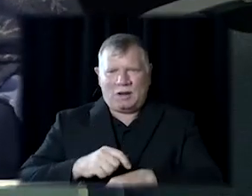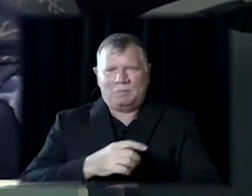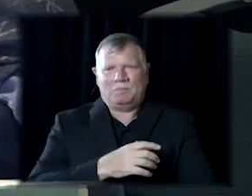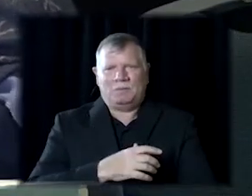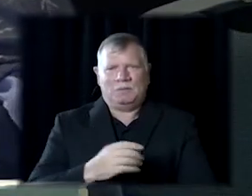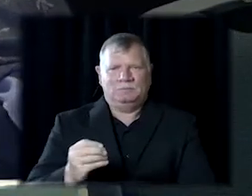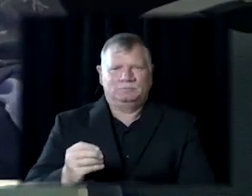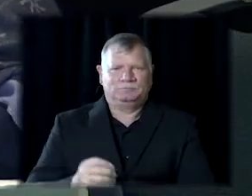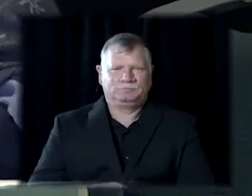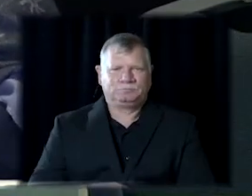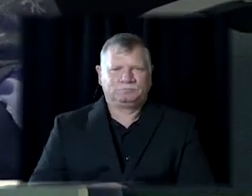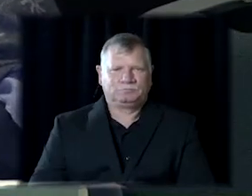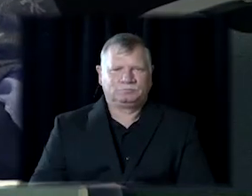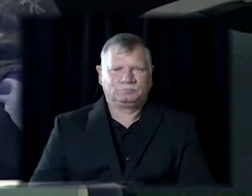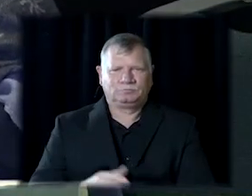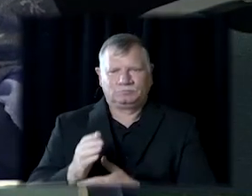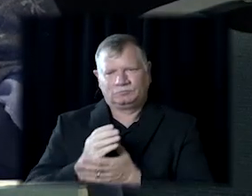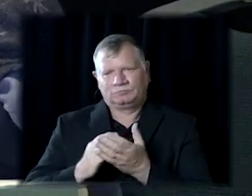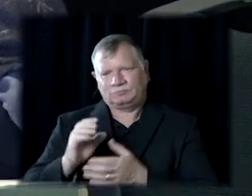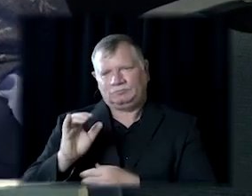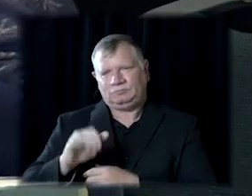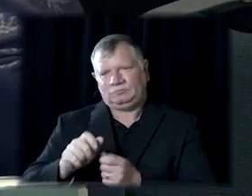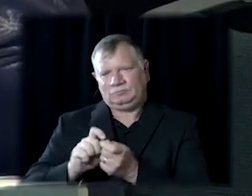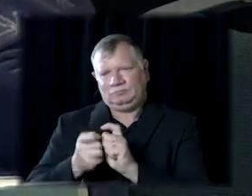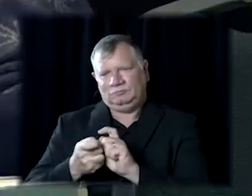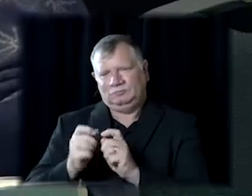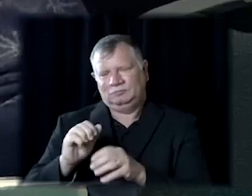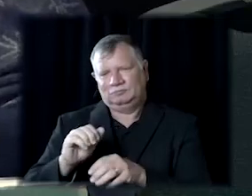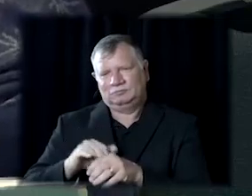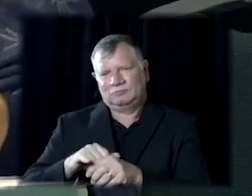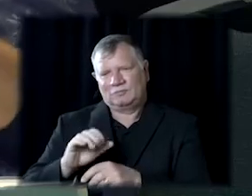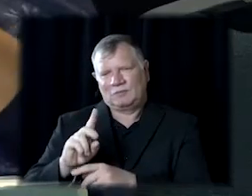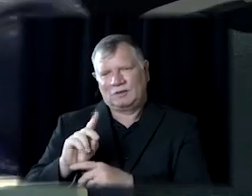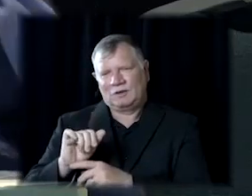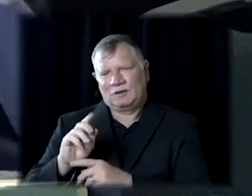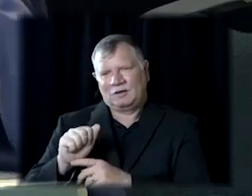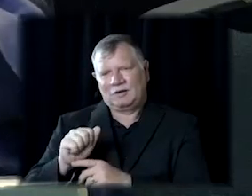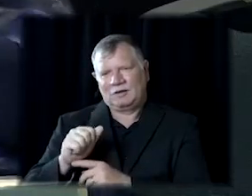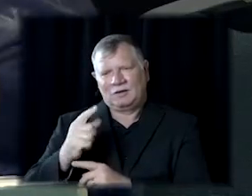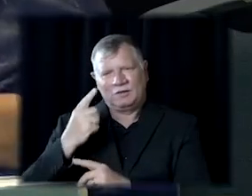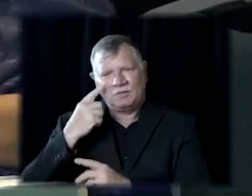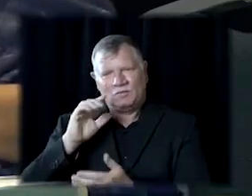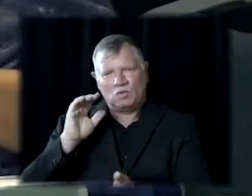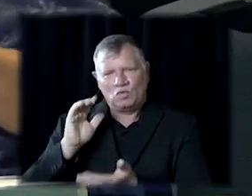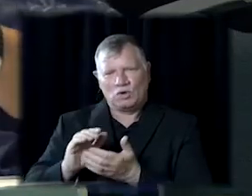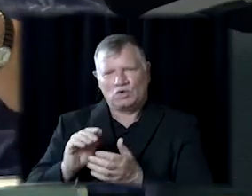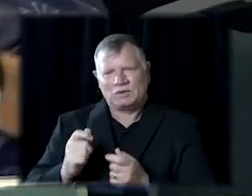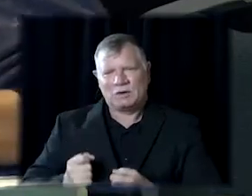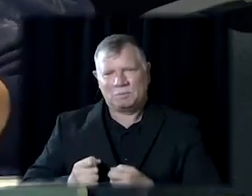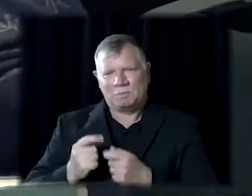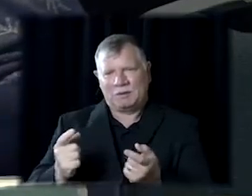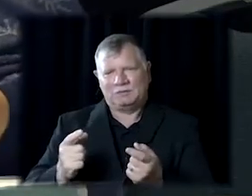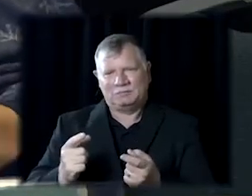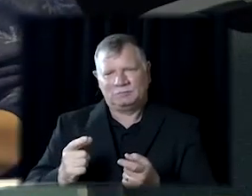time. And some of the changes in actual data that we had reduced expenses going forward. So we